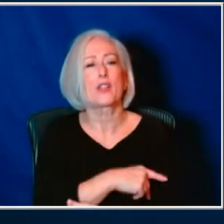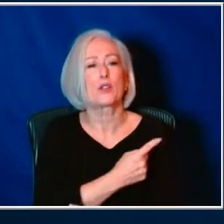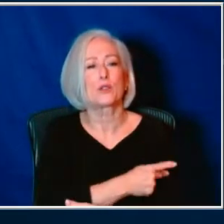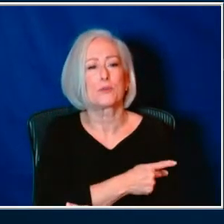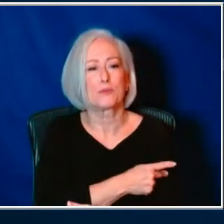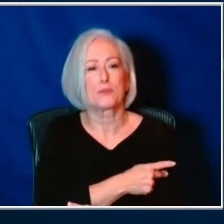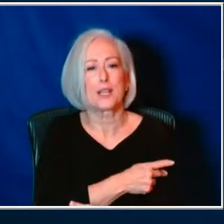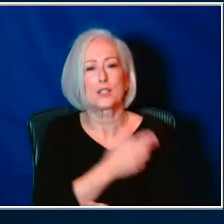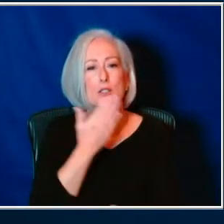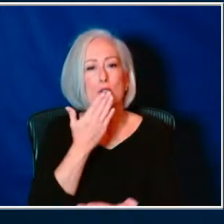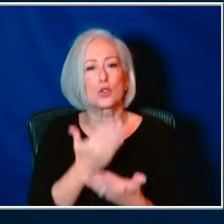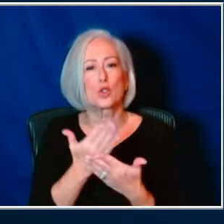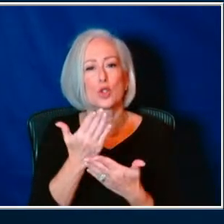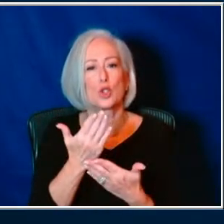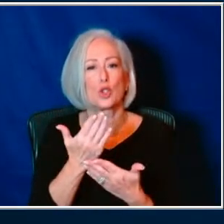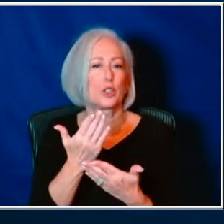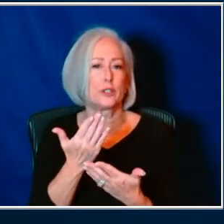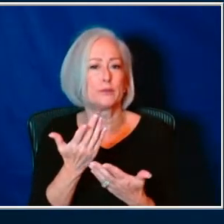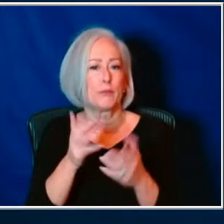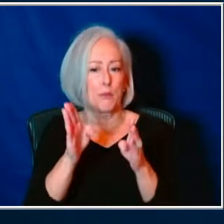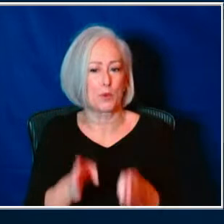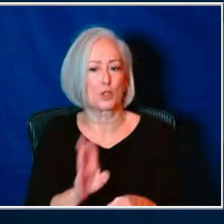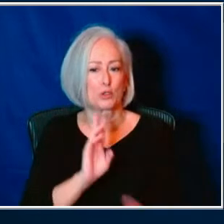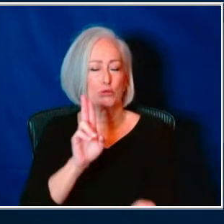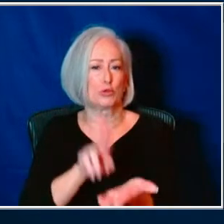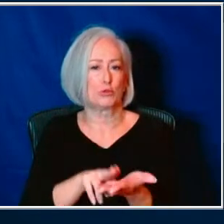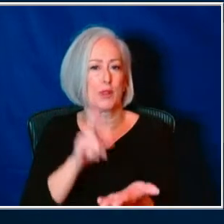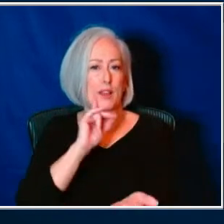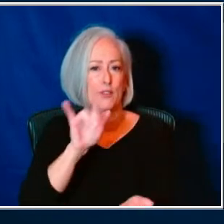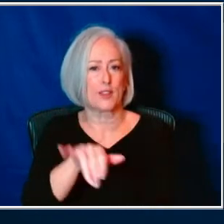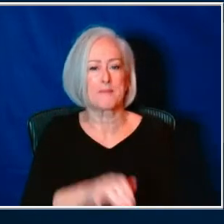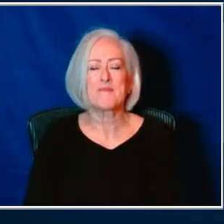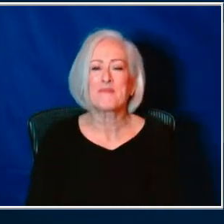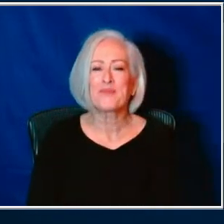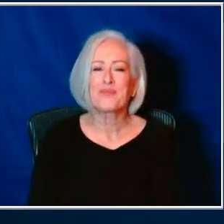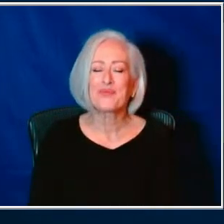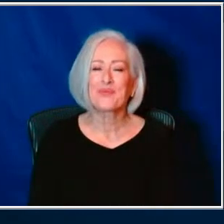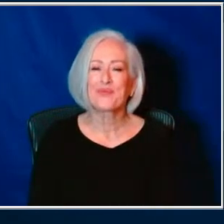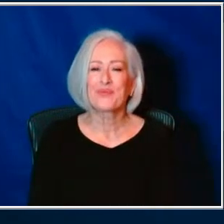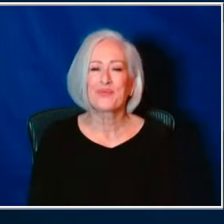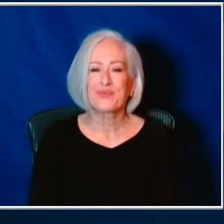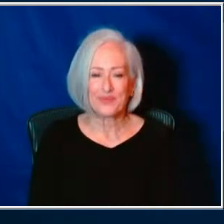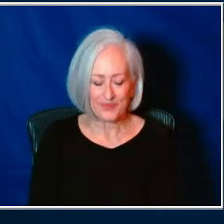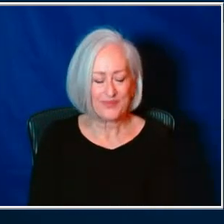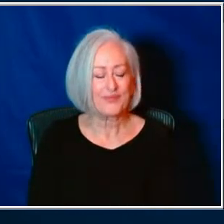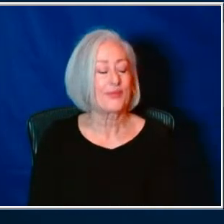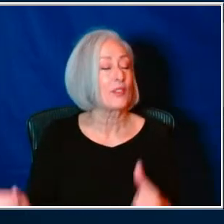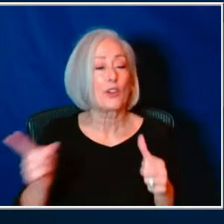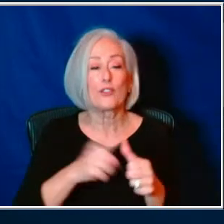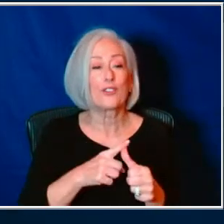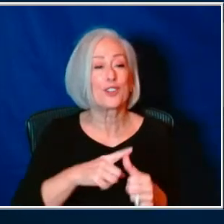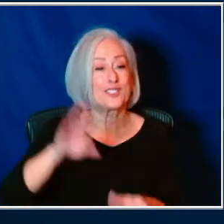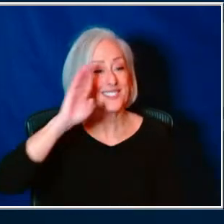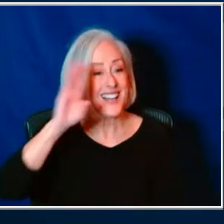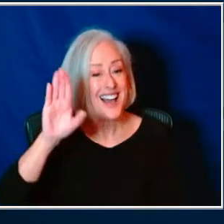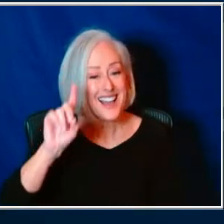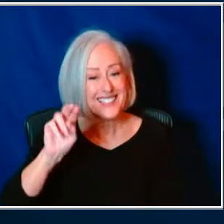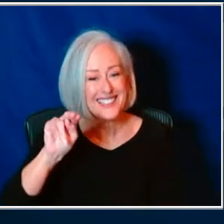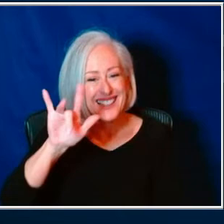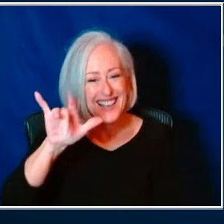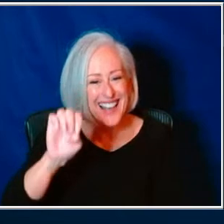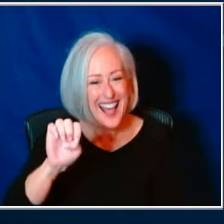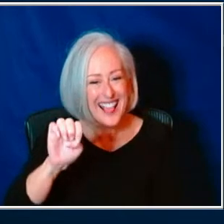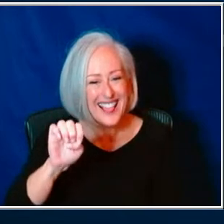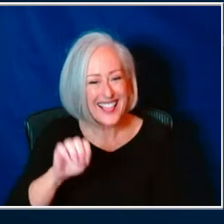a good candidate? Can somebody like me be in it? I'm just a question. Well, first and foremost, I want to say hi, Danelle, one of my